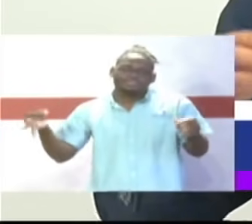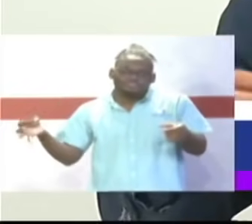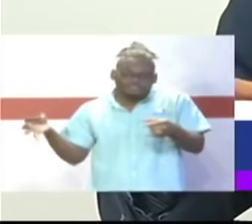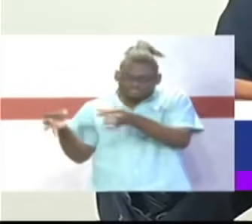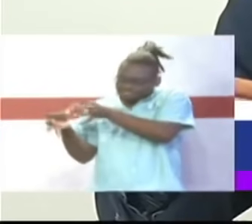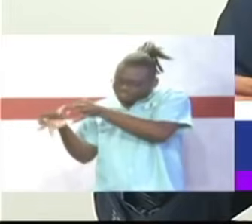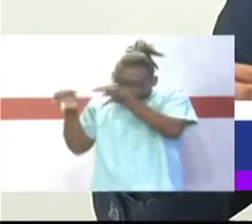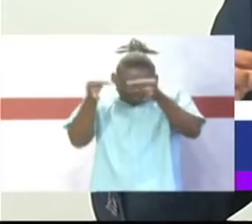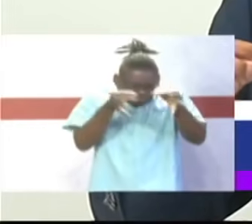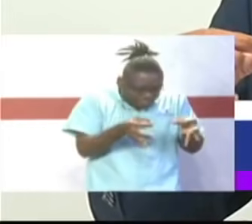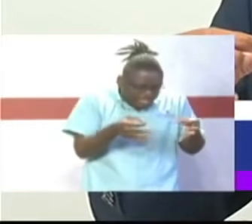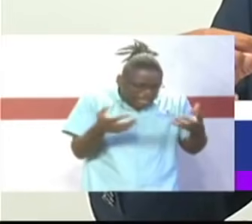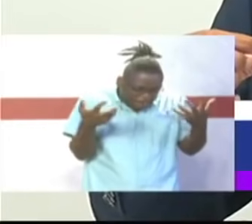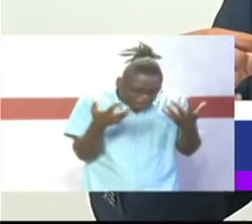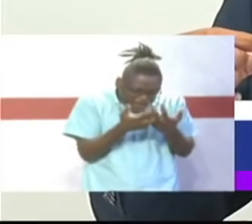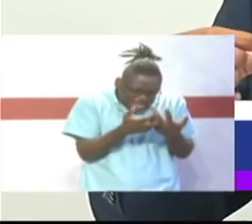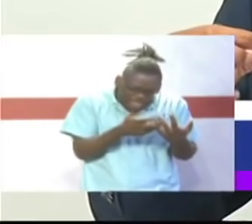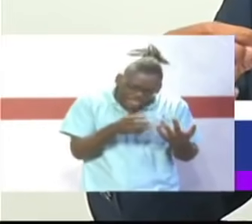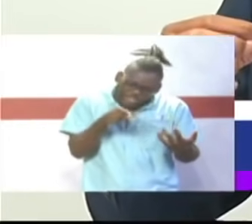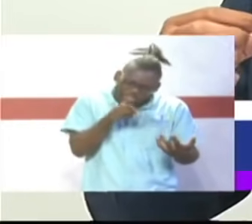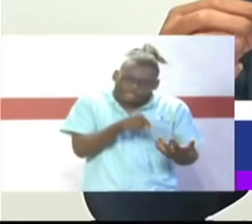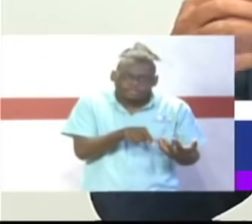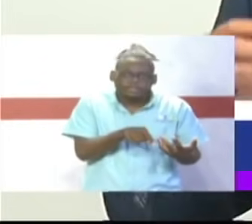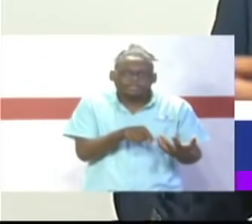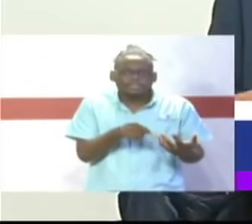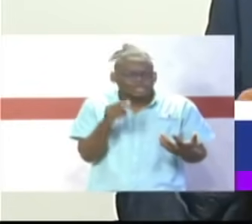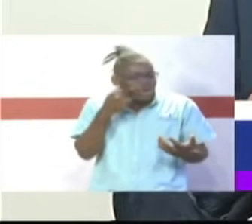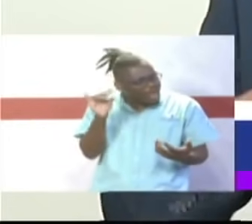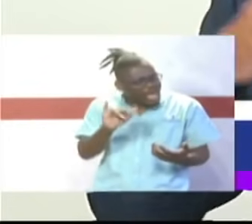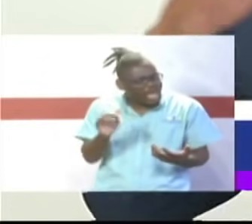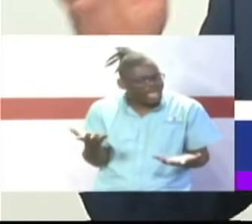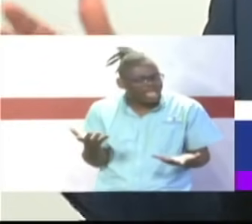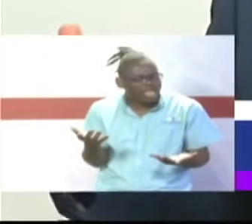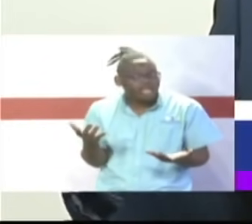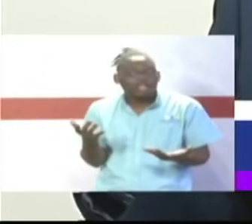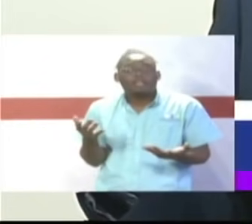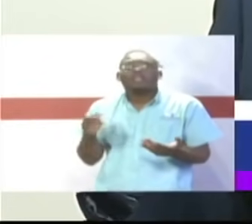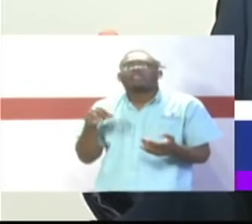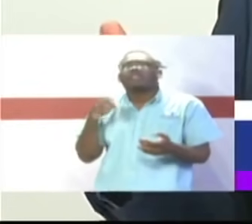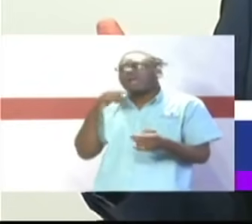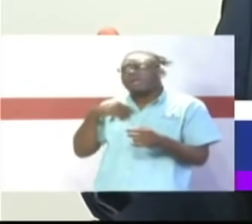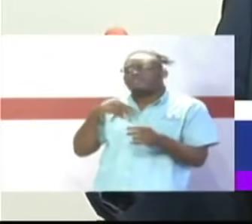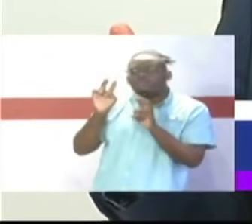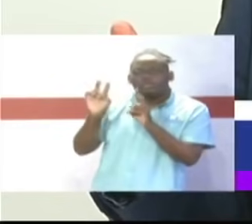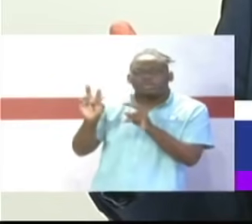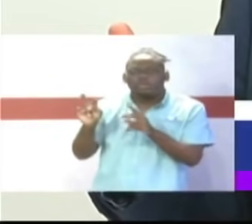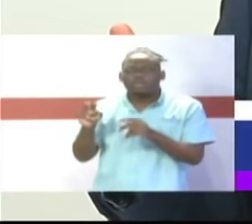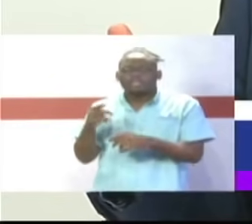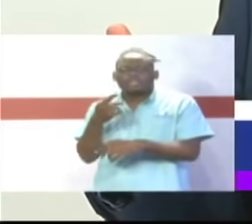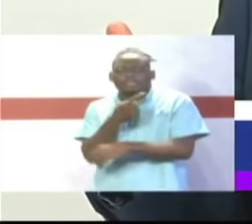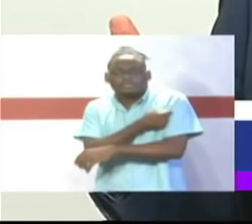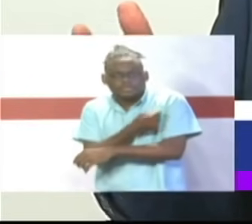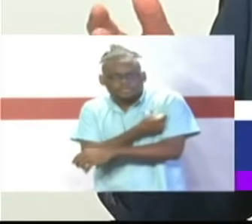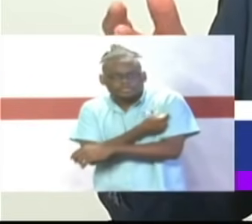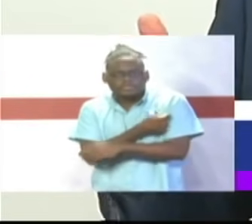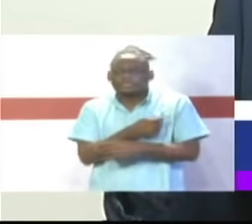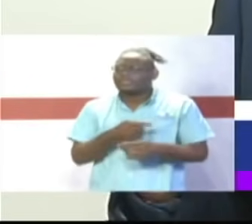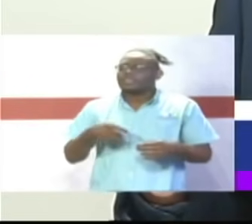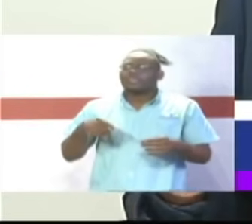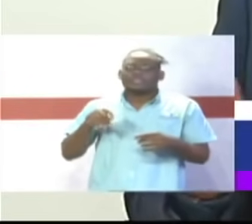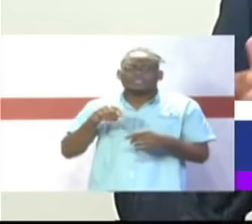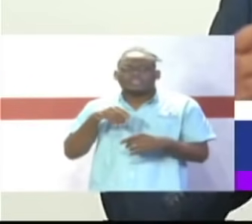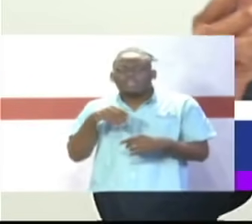rates, yes. We will look at the overall capacity of the parallel healthcare system. Is